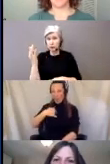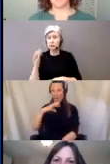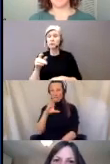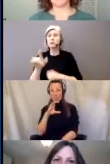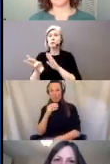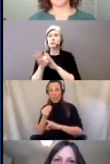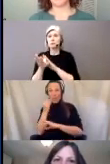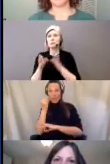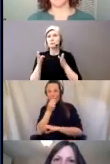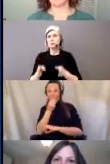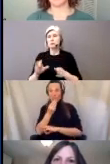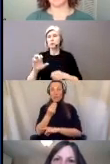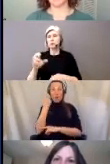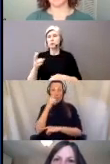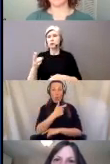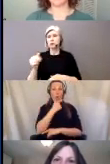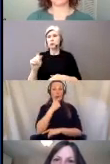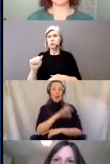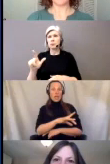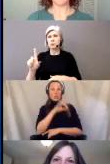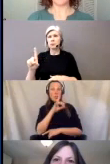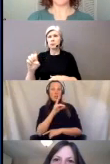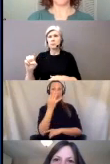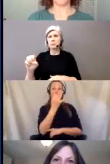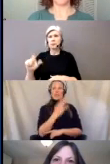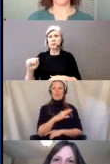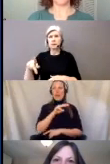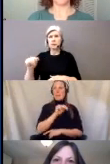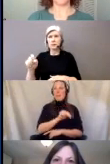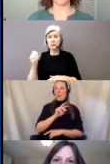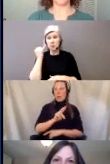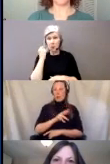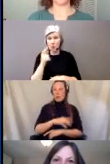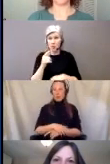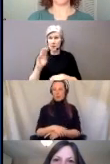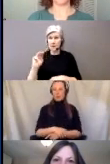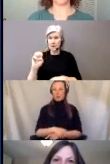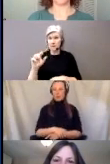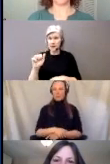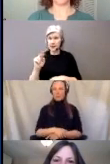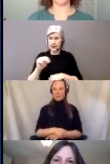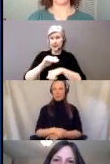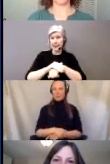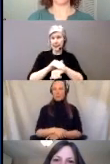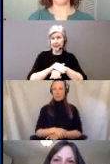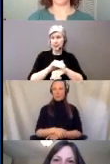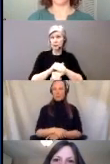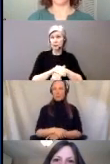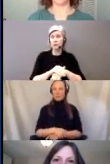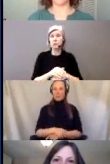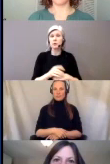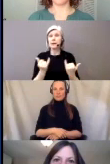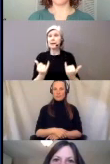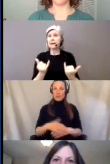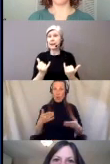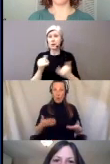de la Plante. For the English presentation, select Megan Richards. With over